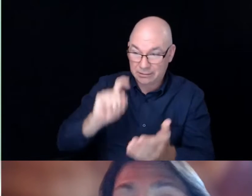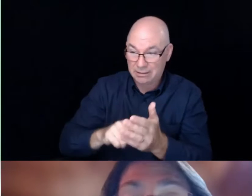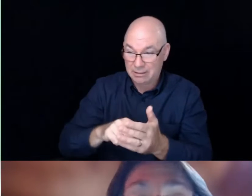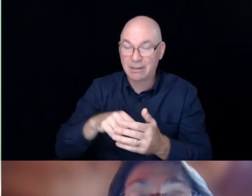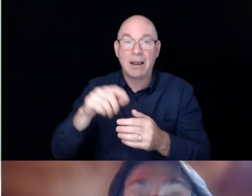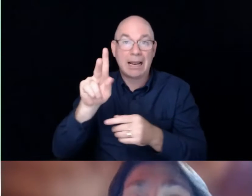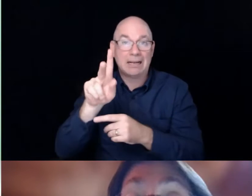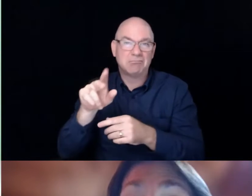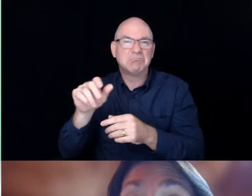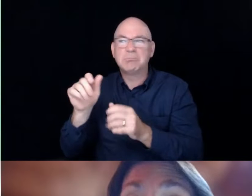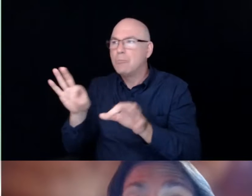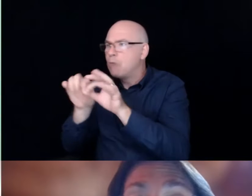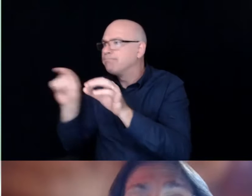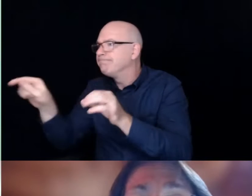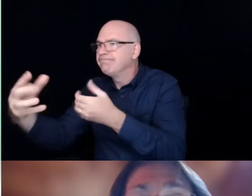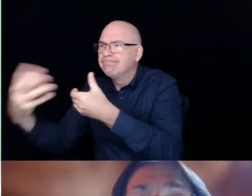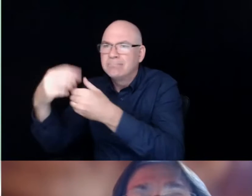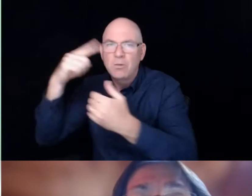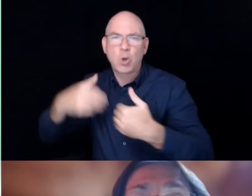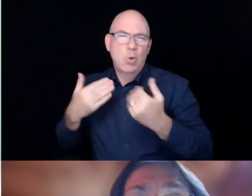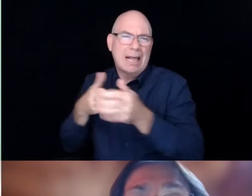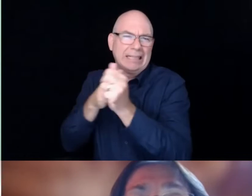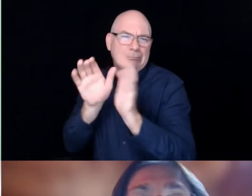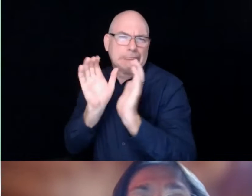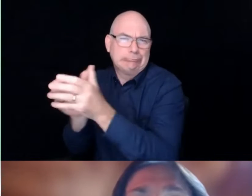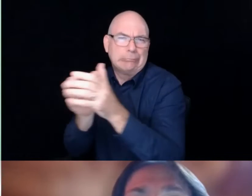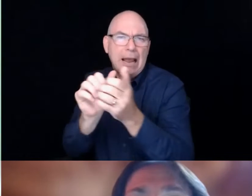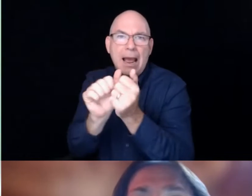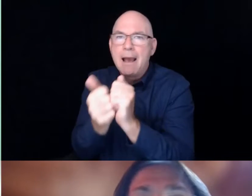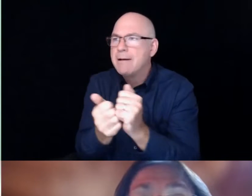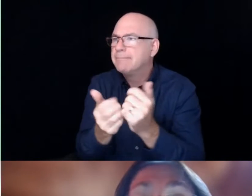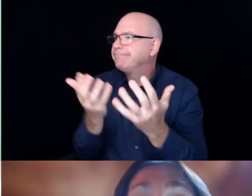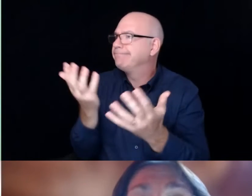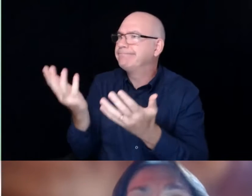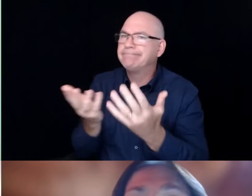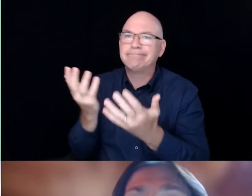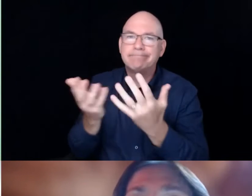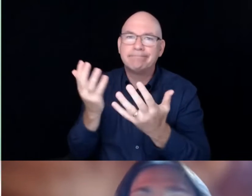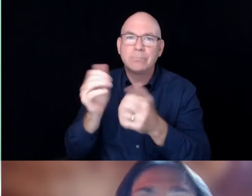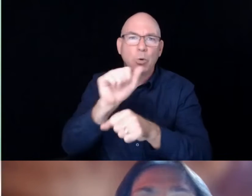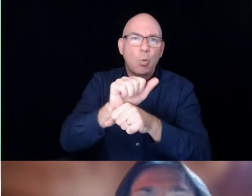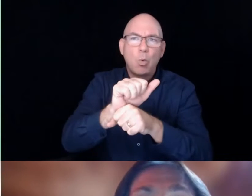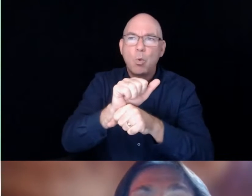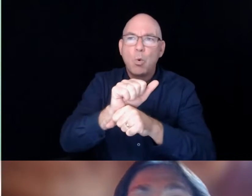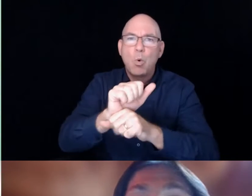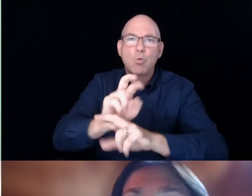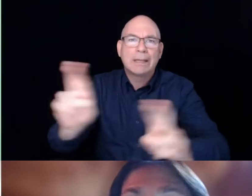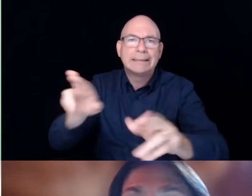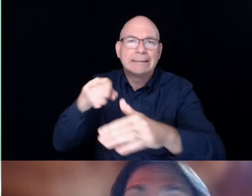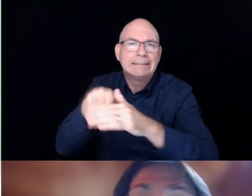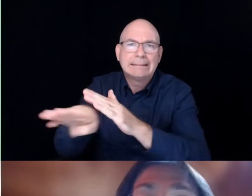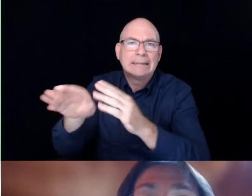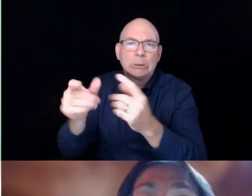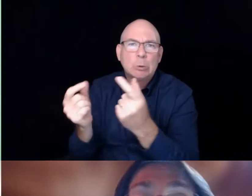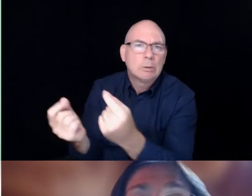key stakeholders, youth-led stakeholders, on how to enhance workforce readiness and